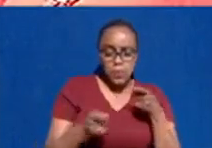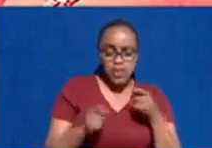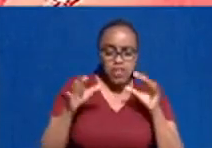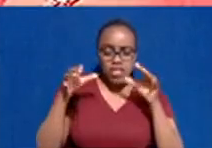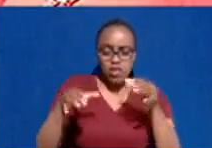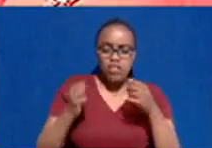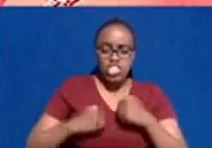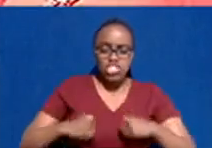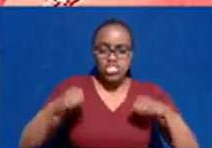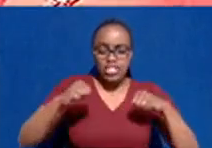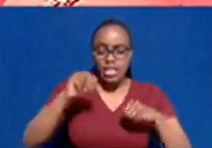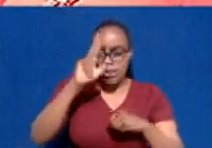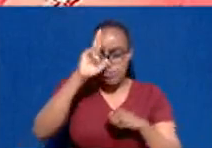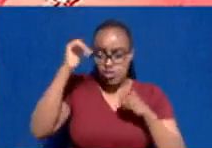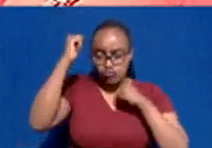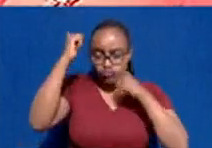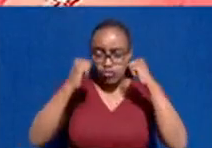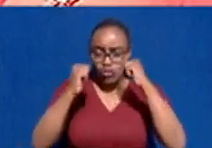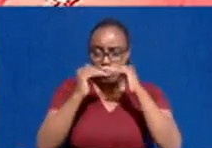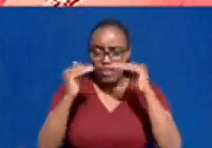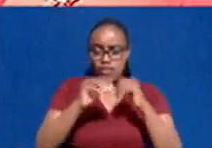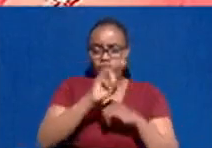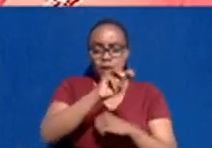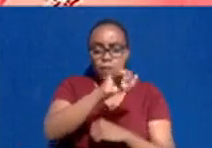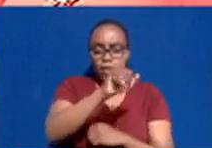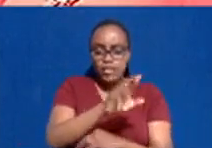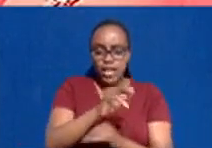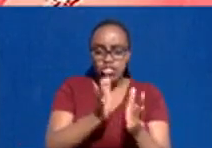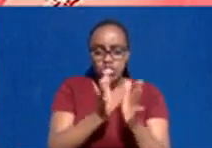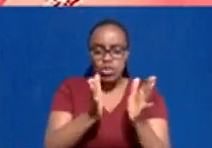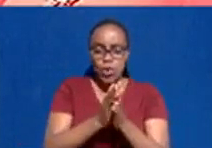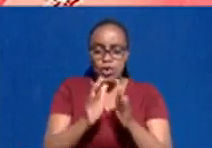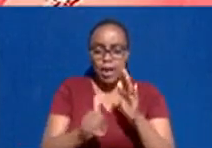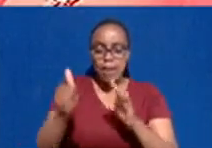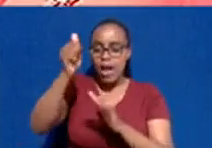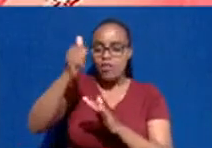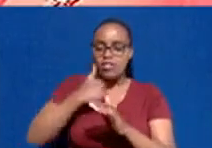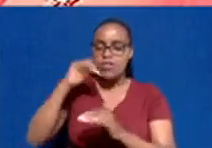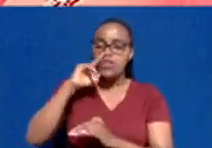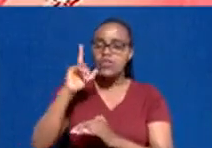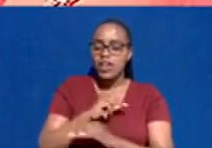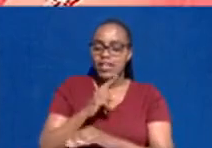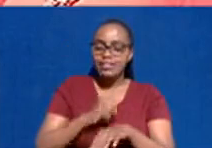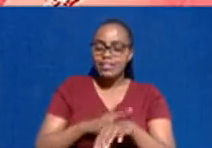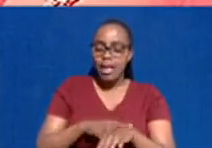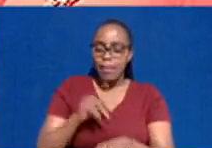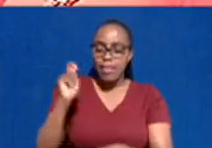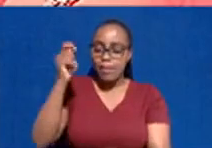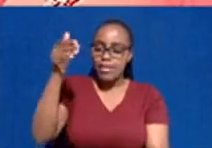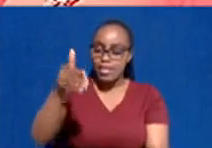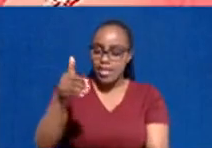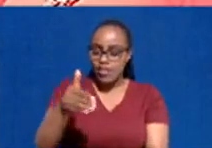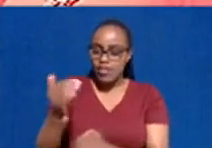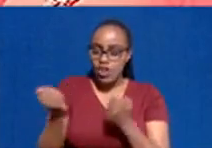where senior officers of the rank of Major General and above lined up in front of the head of state